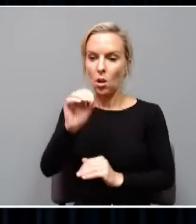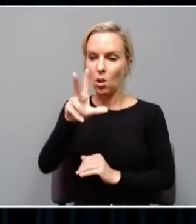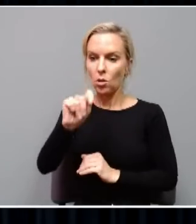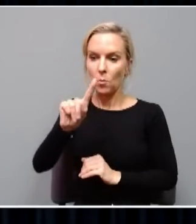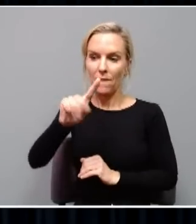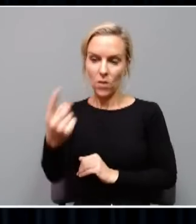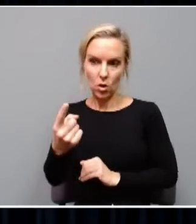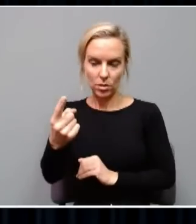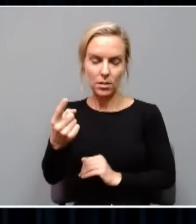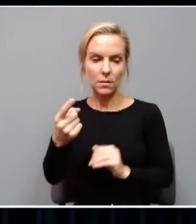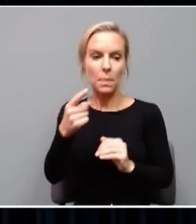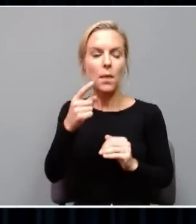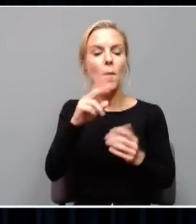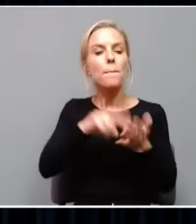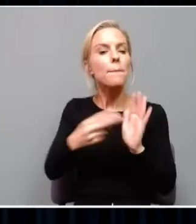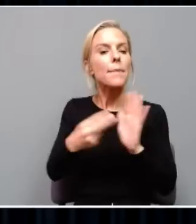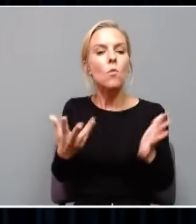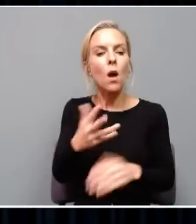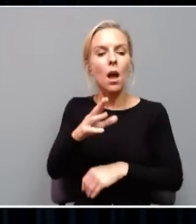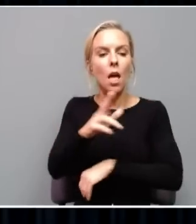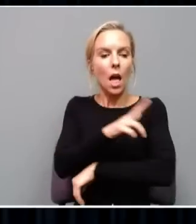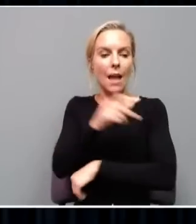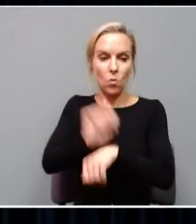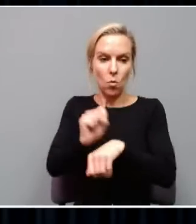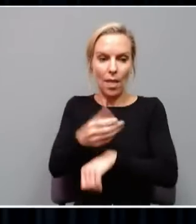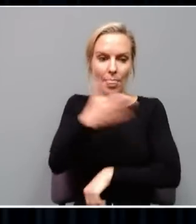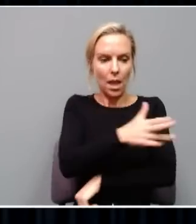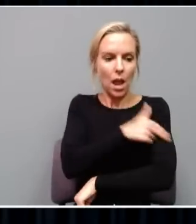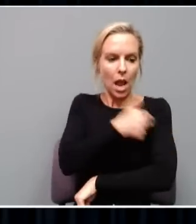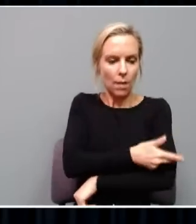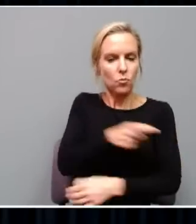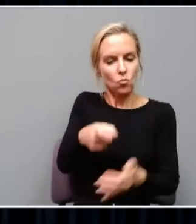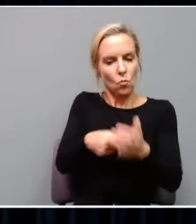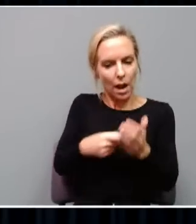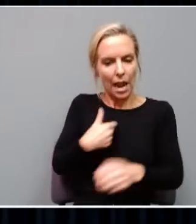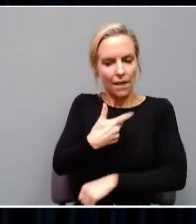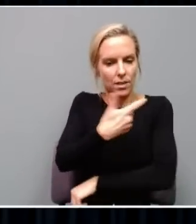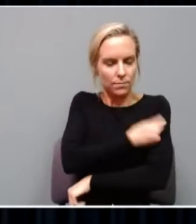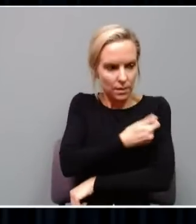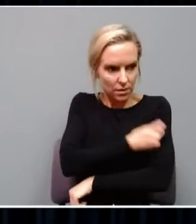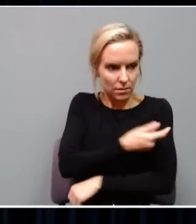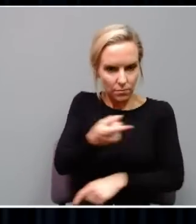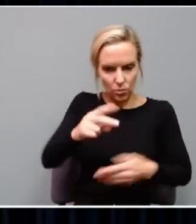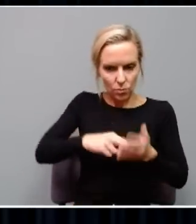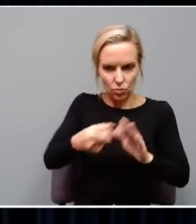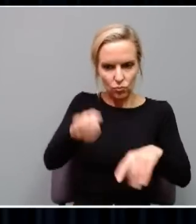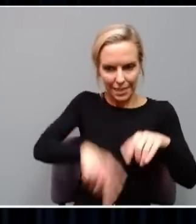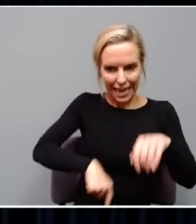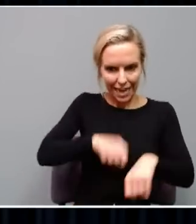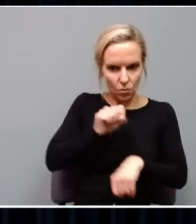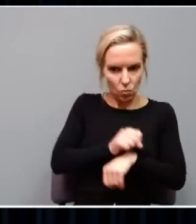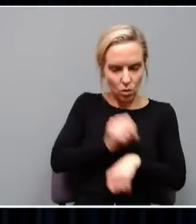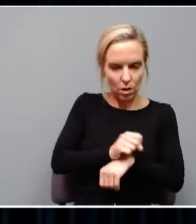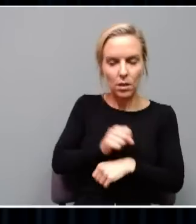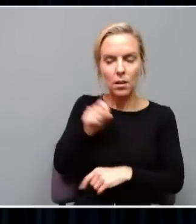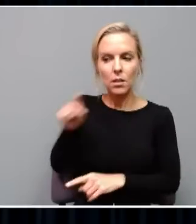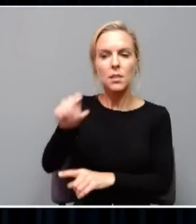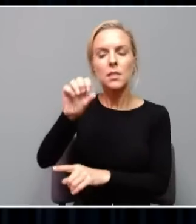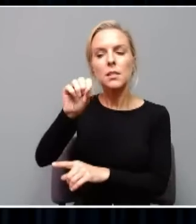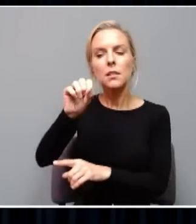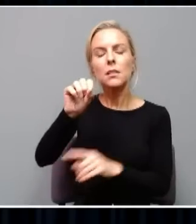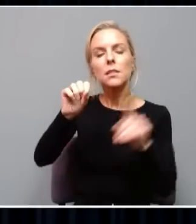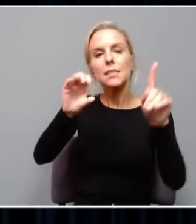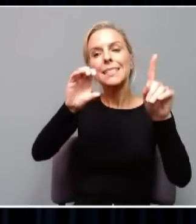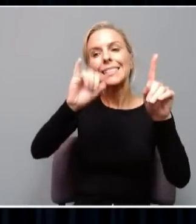not vaccinated, you can't work. St. Elizabeth's hasn't given us a rate, but Cincinnati's